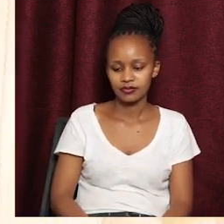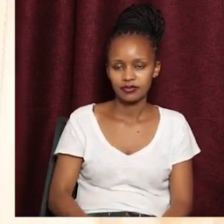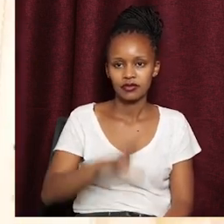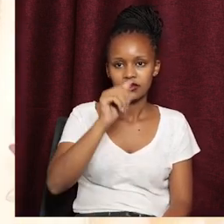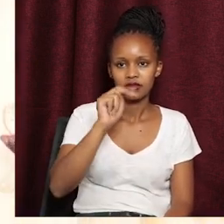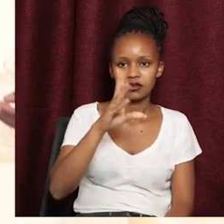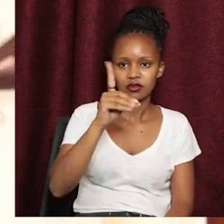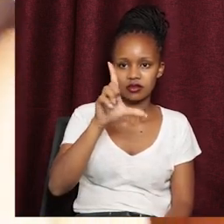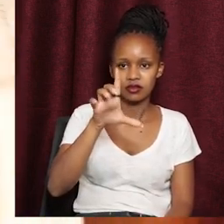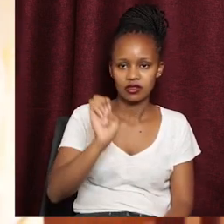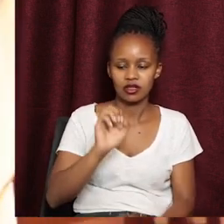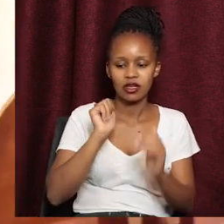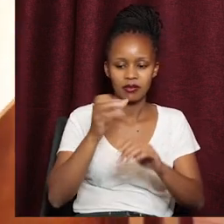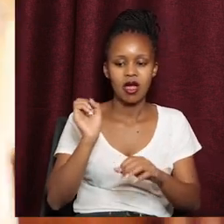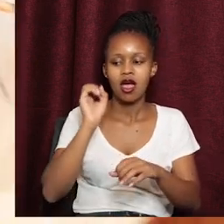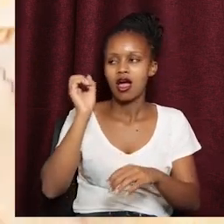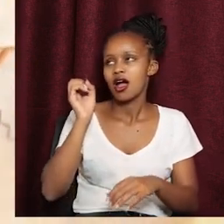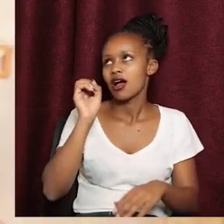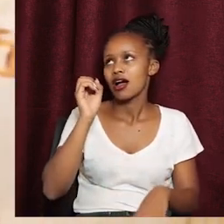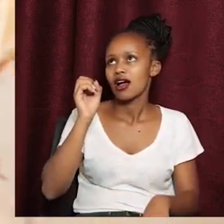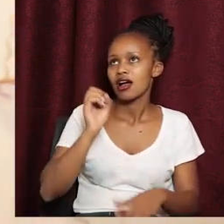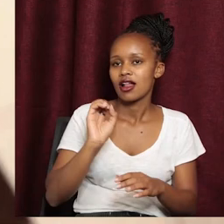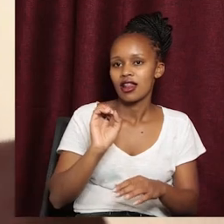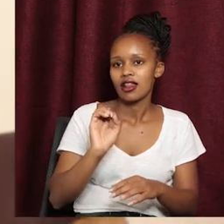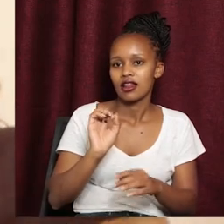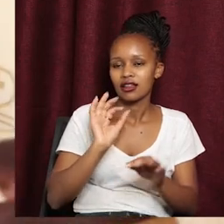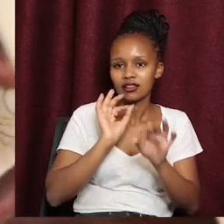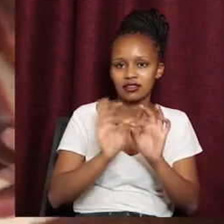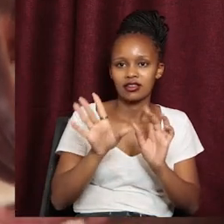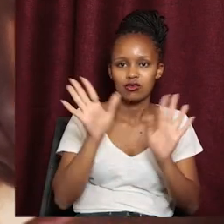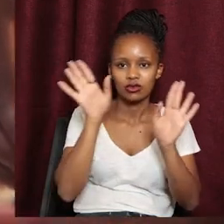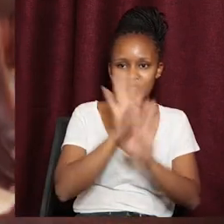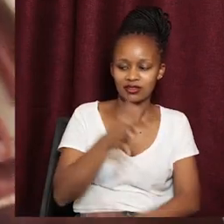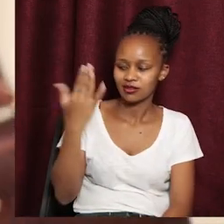card that we were able to write last night.